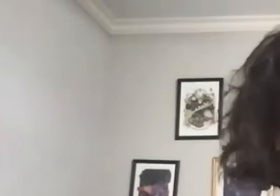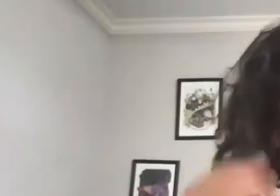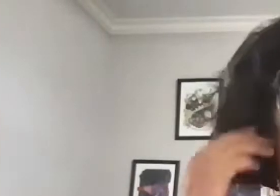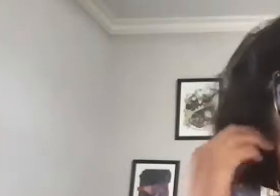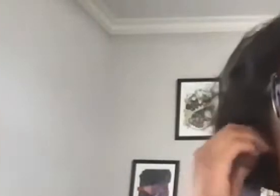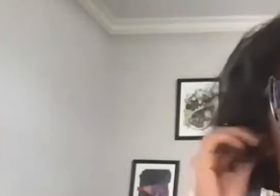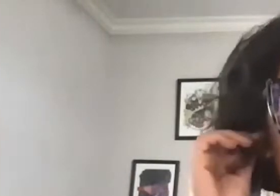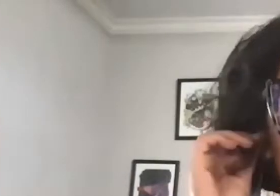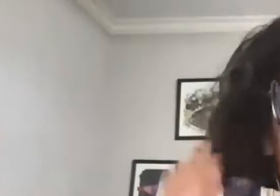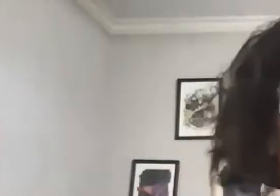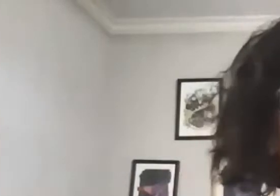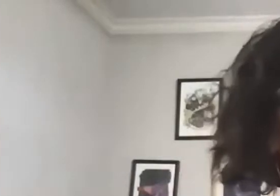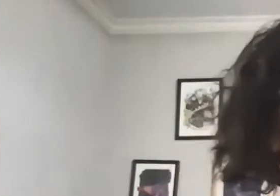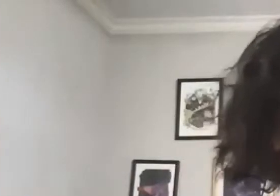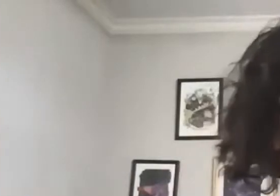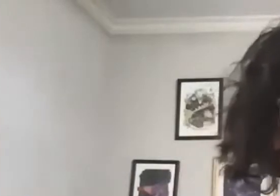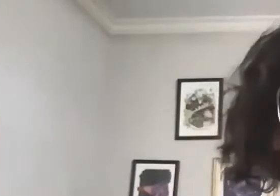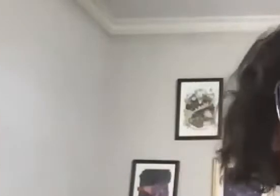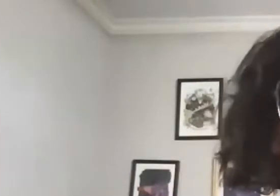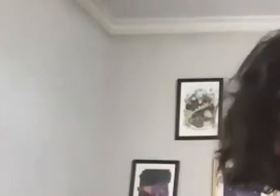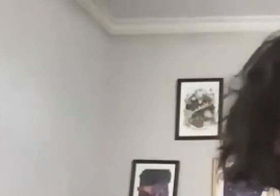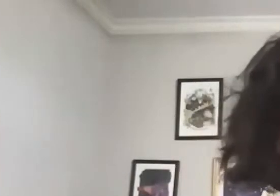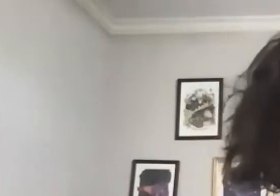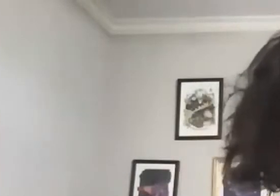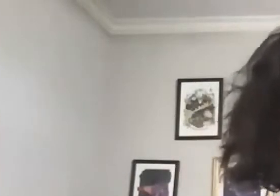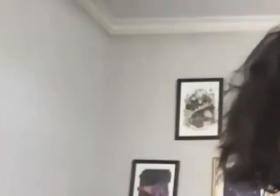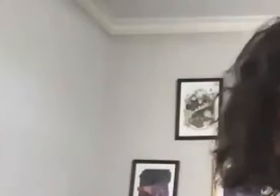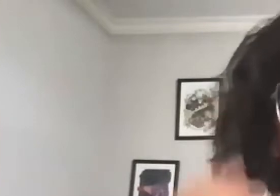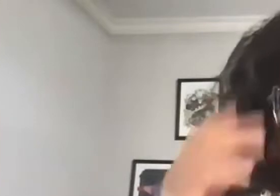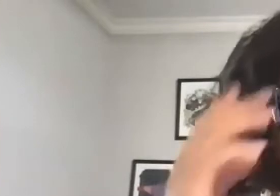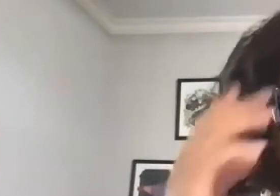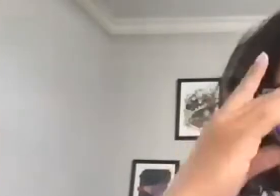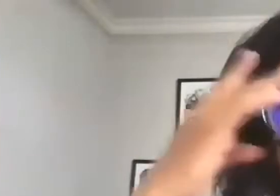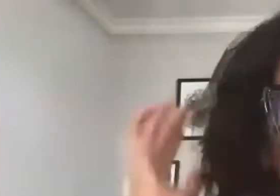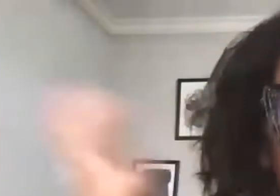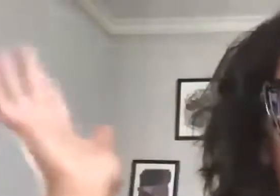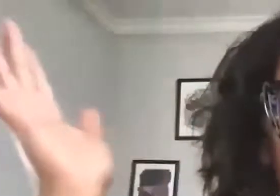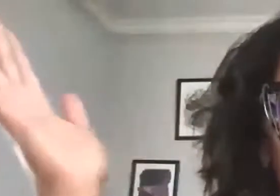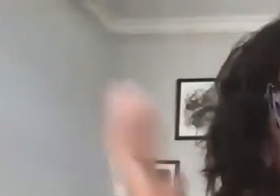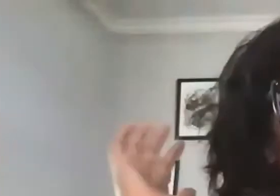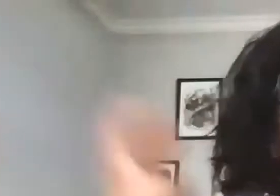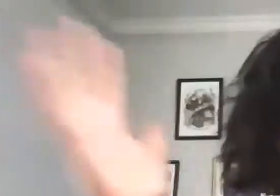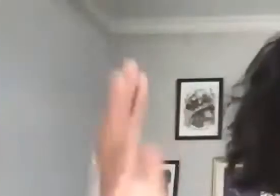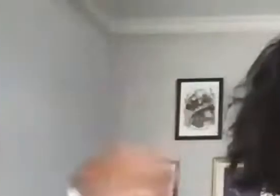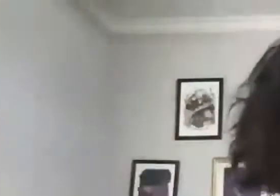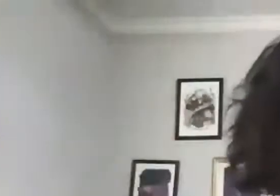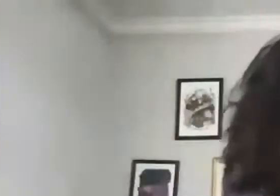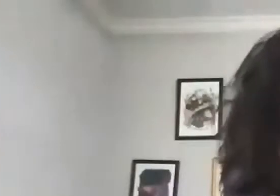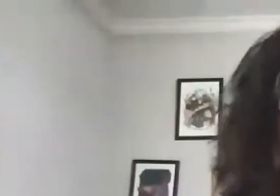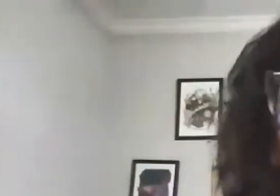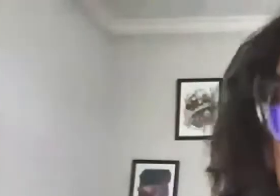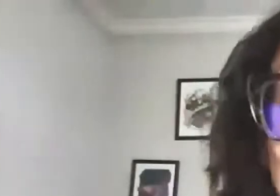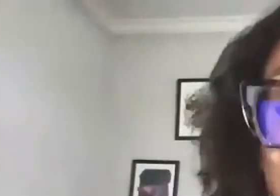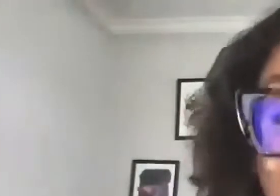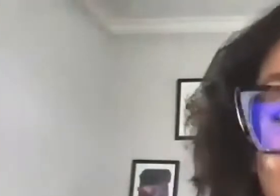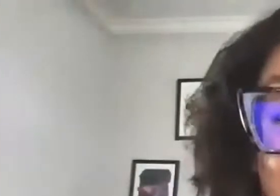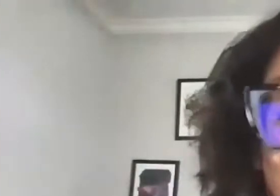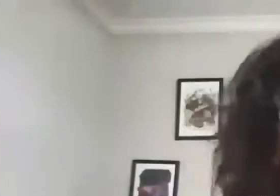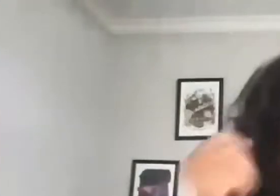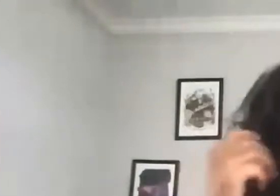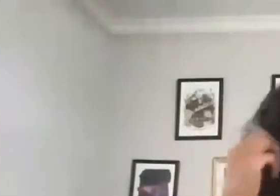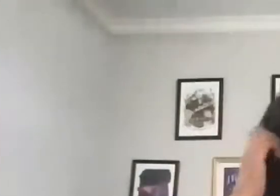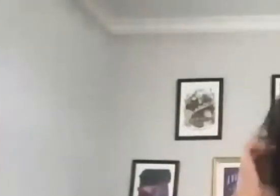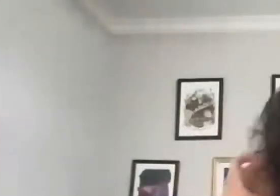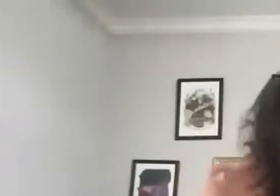And with that, we are officially live for this week's Black Freedom Lectures. My dog is barking in the background. That's how you know. That's how live it really